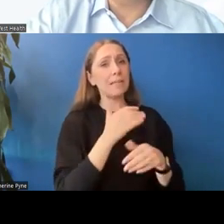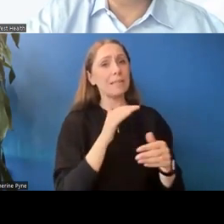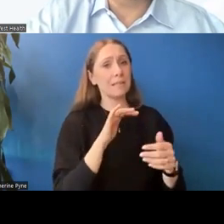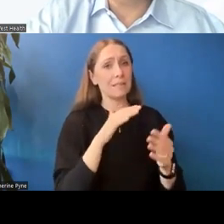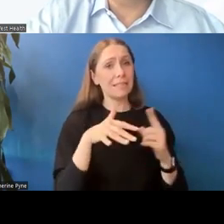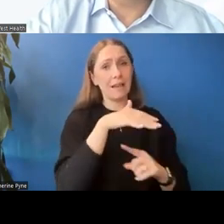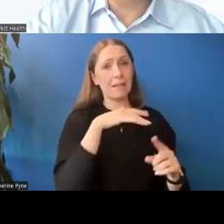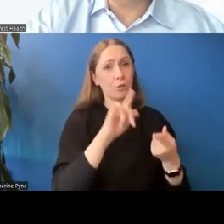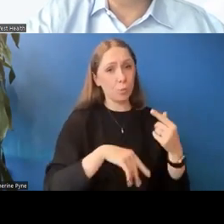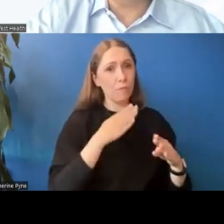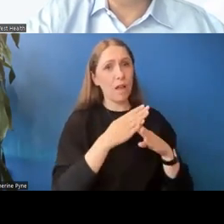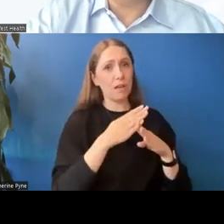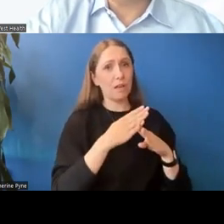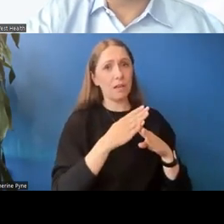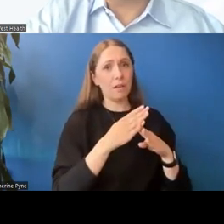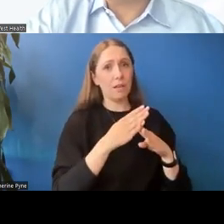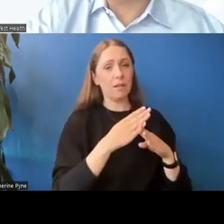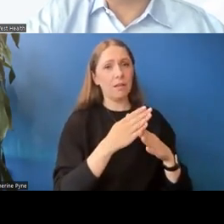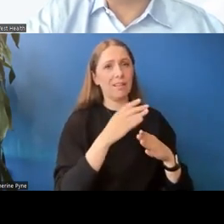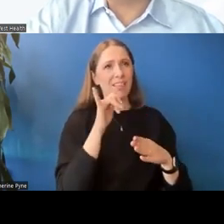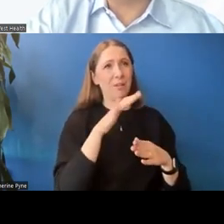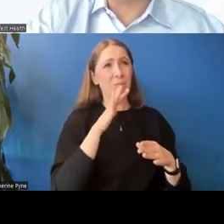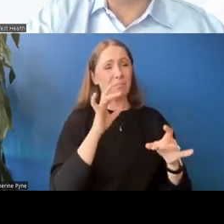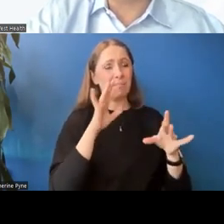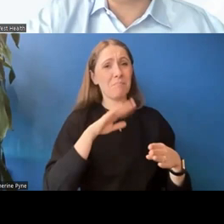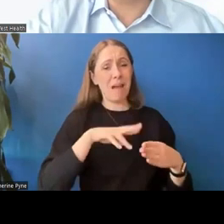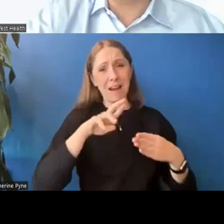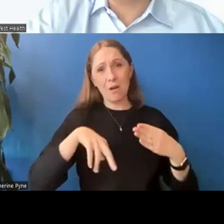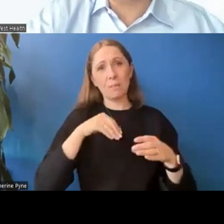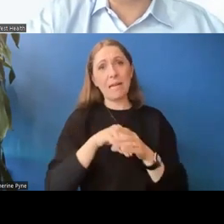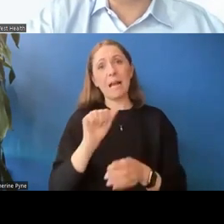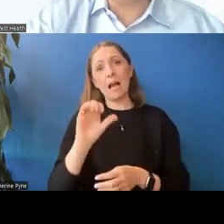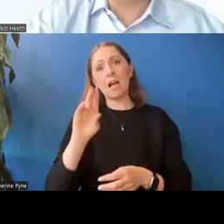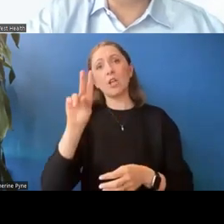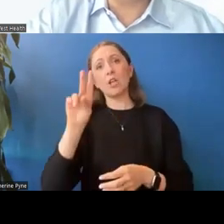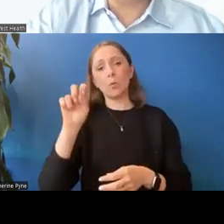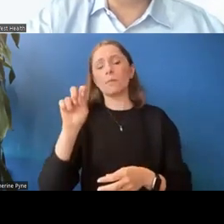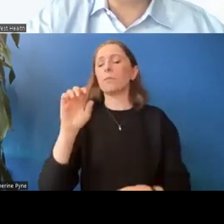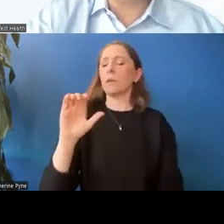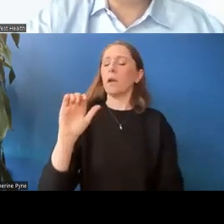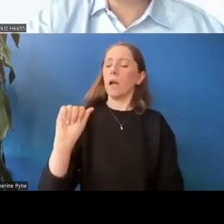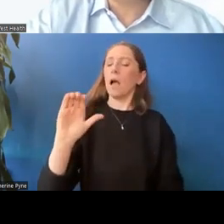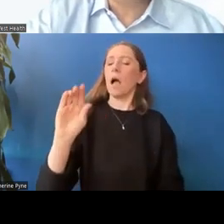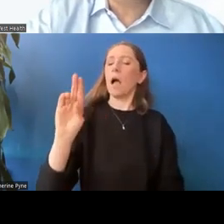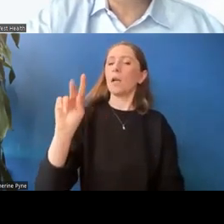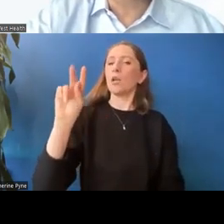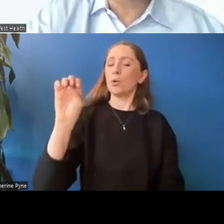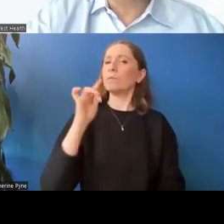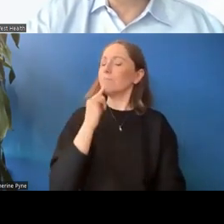we can prevent both those bad outcomes that happen in these acute settings, but also lower the healthcare cost.